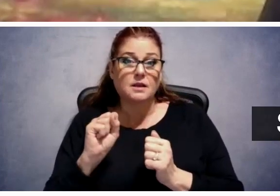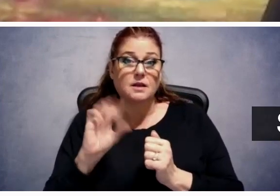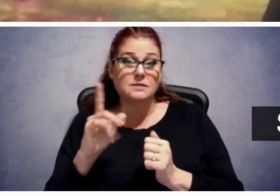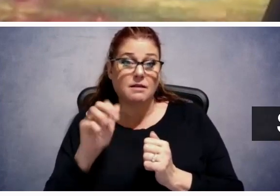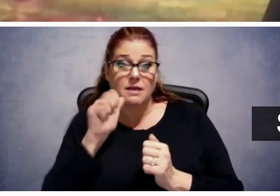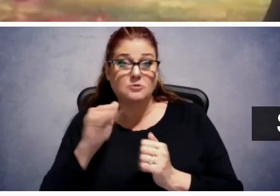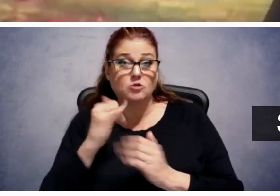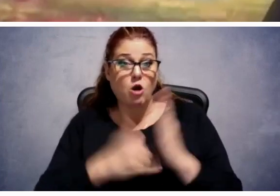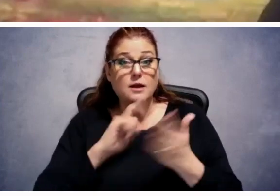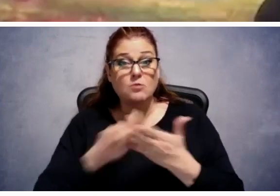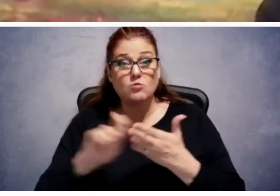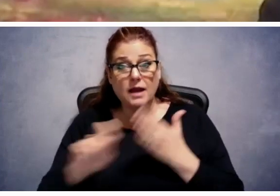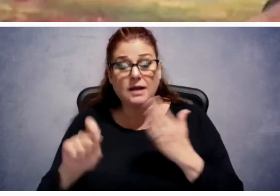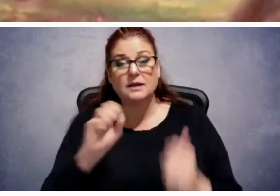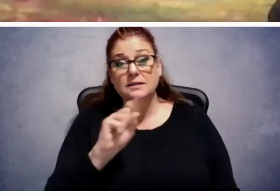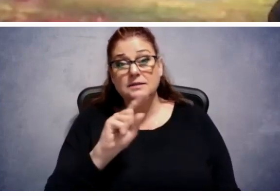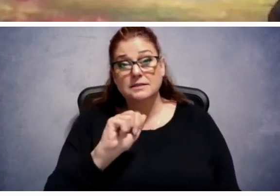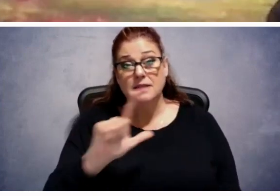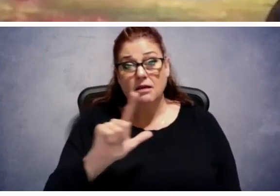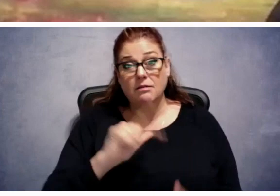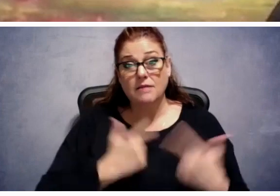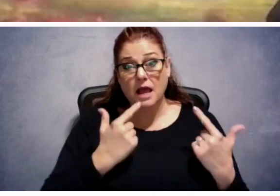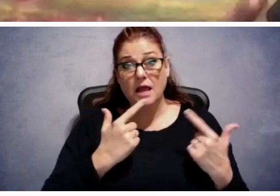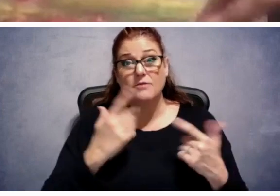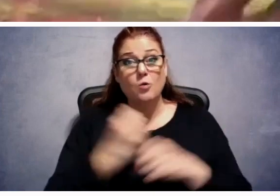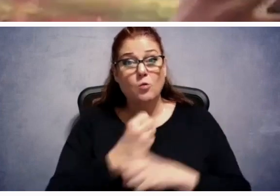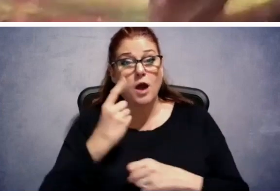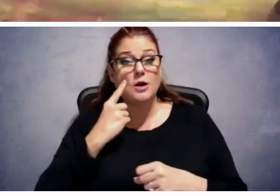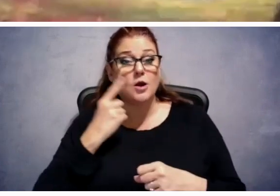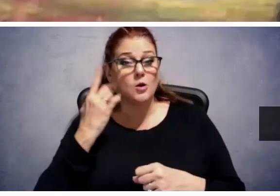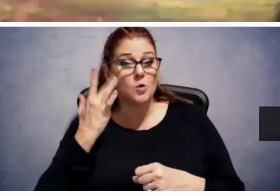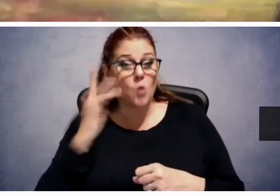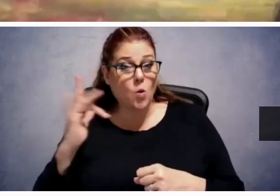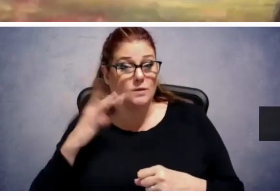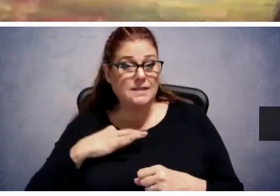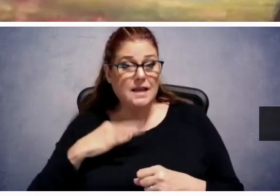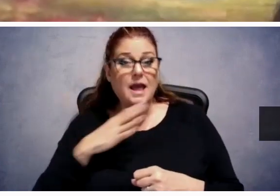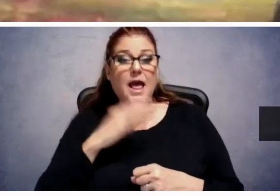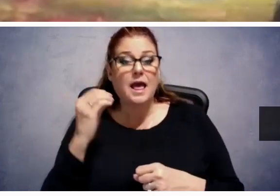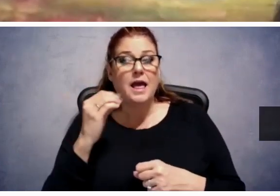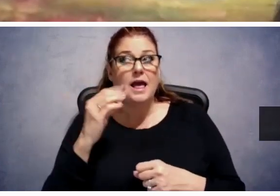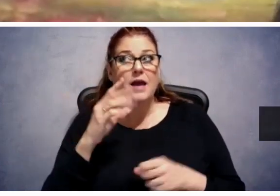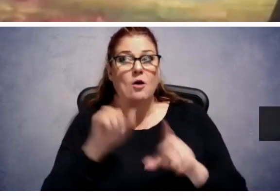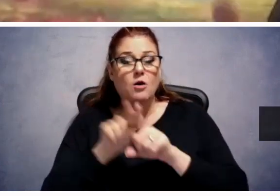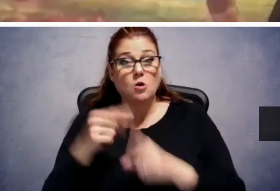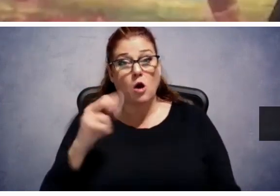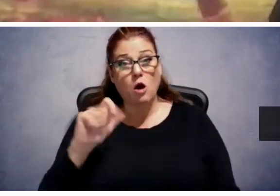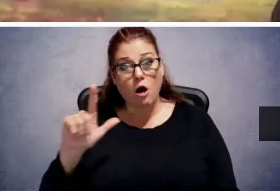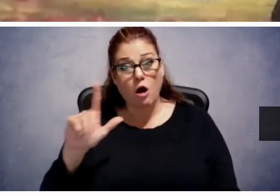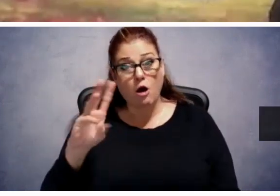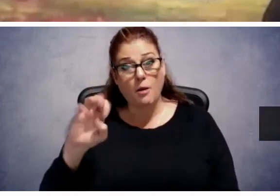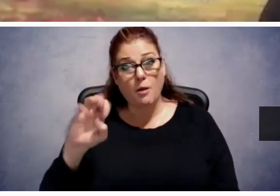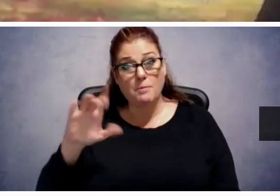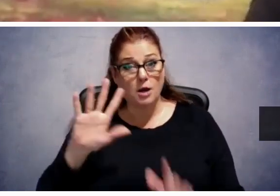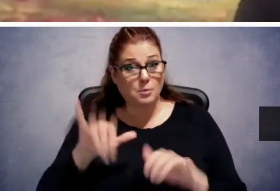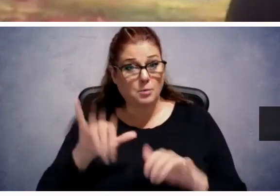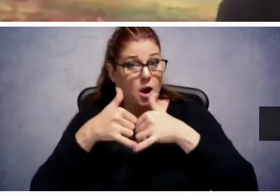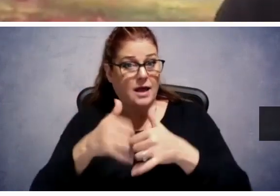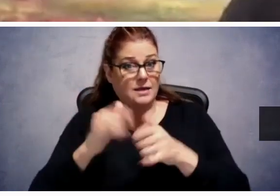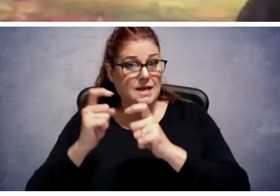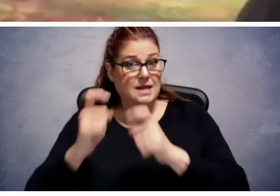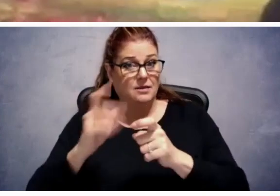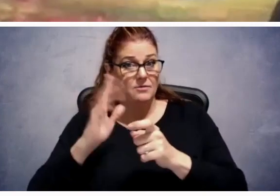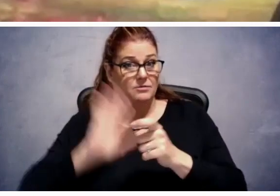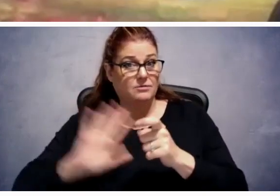I did a still life, and it won a gold key, and it actually won a Hallmark prize that they gave out at that